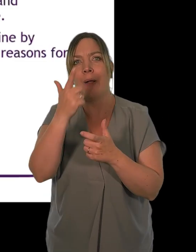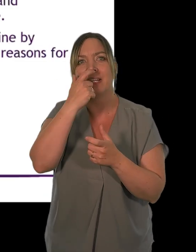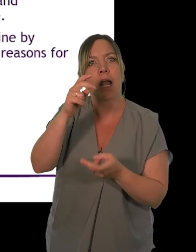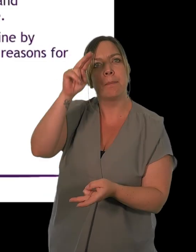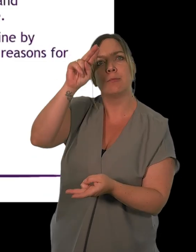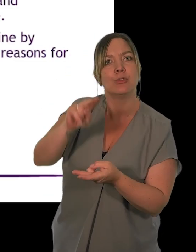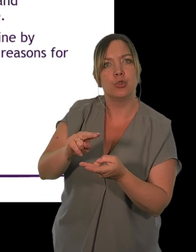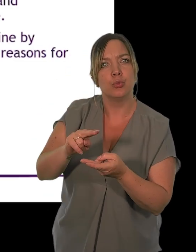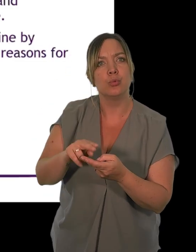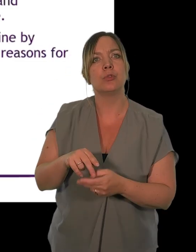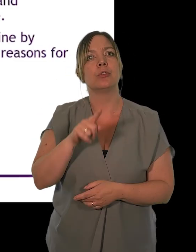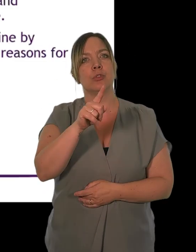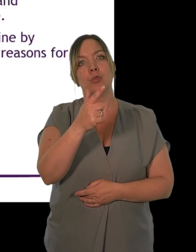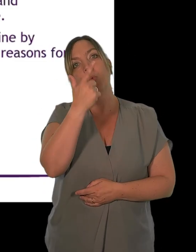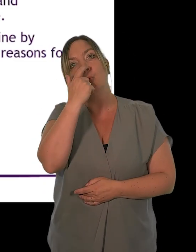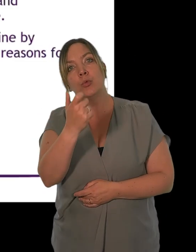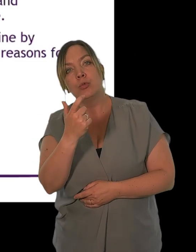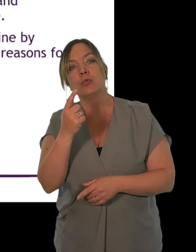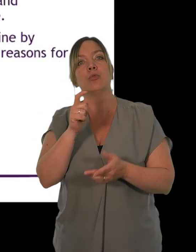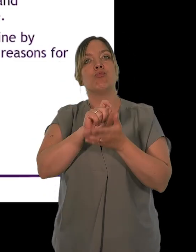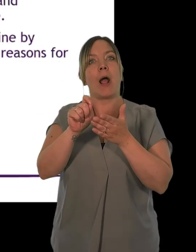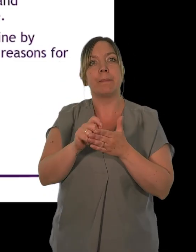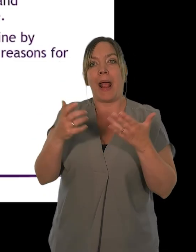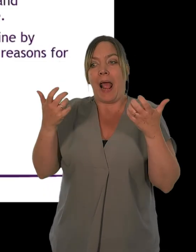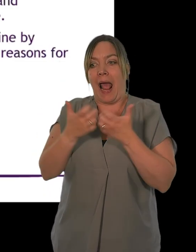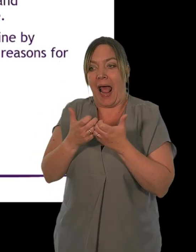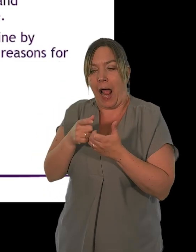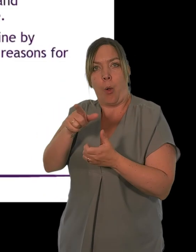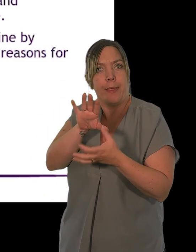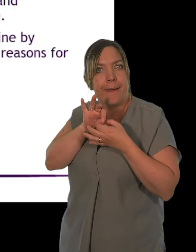the methods you have chosen to write about.